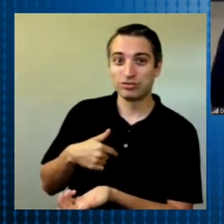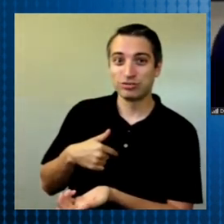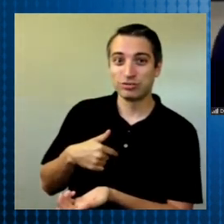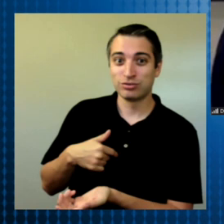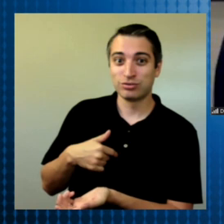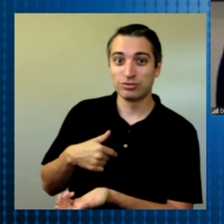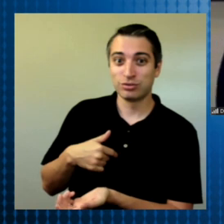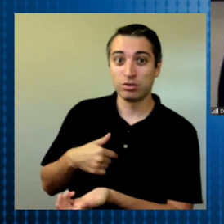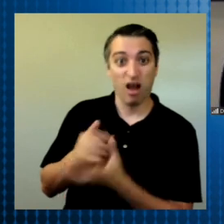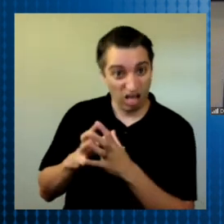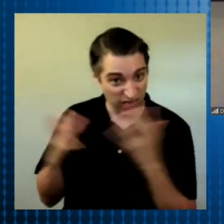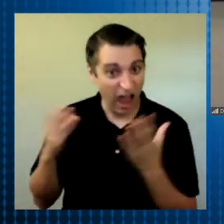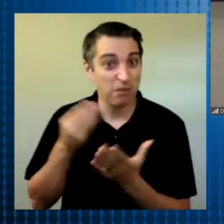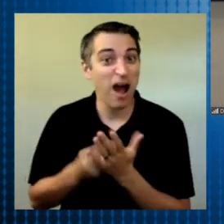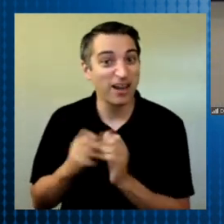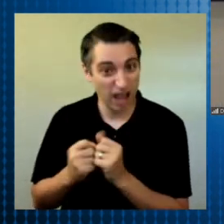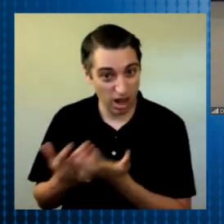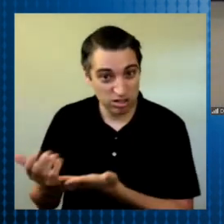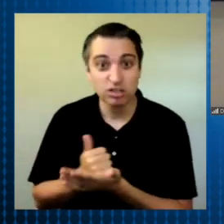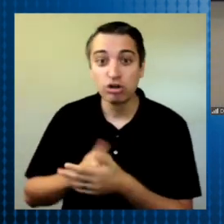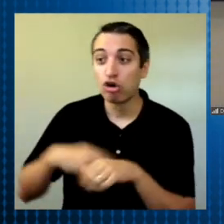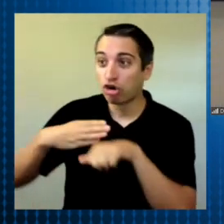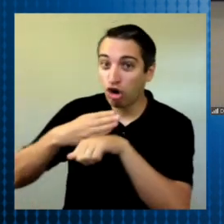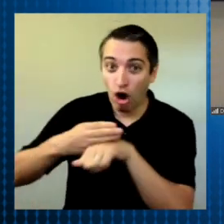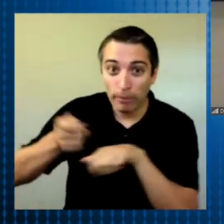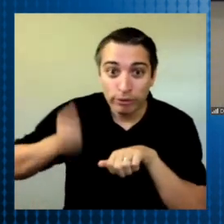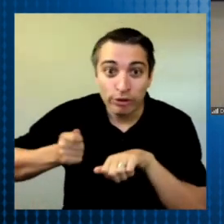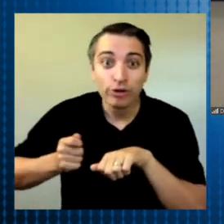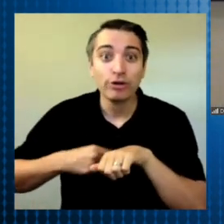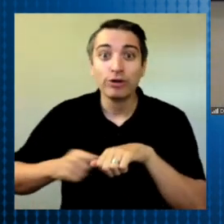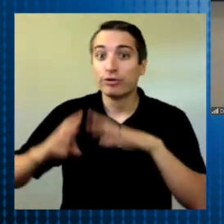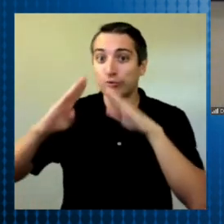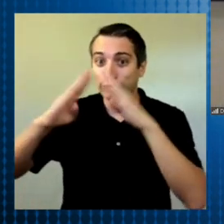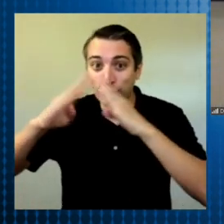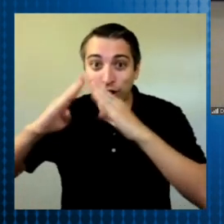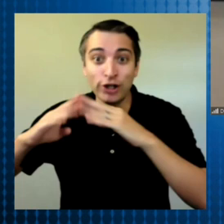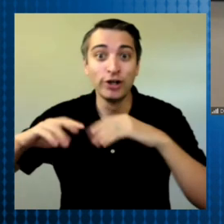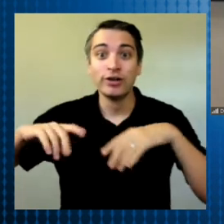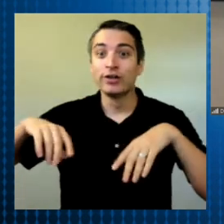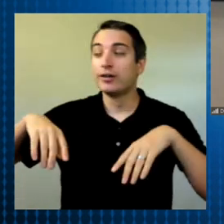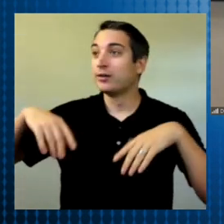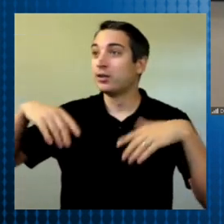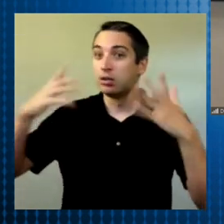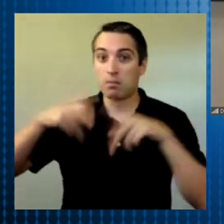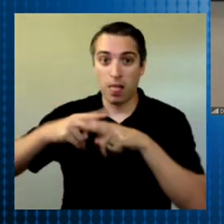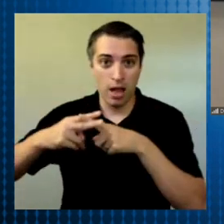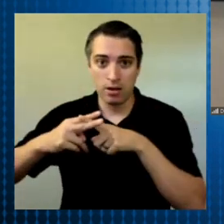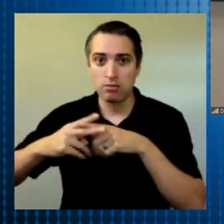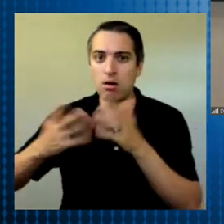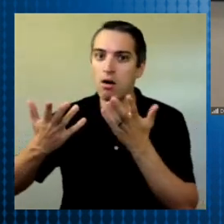being a carpenter and a bricklayer and a roofer and all that stuff. So don't just not take a look at skilled